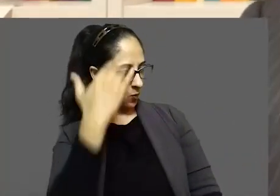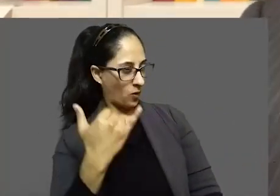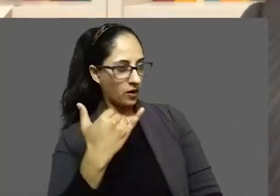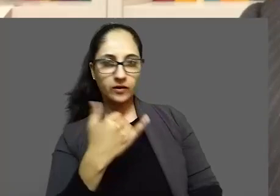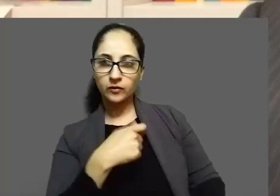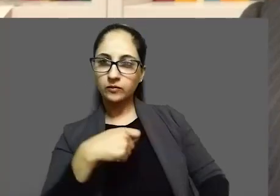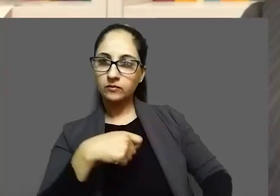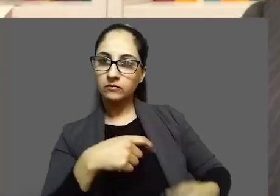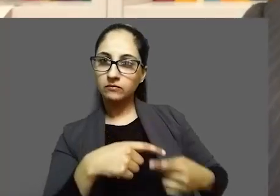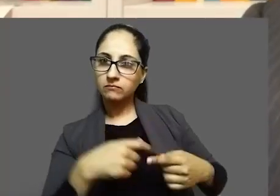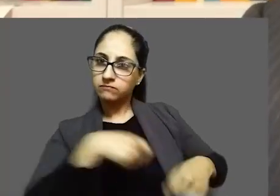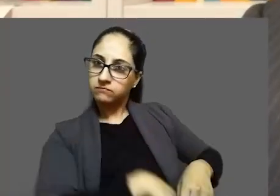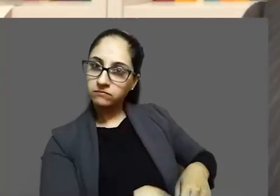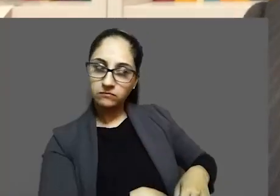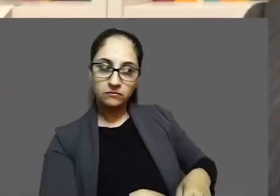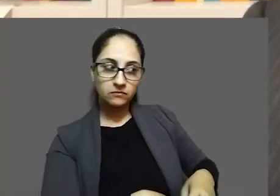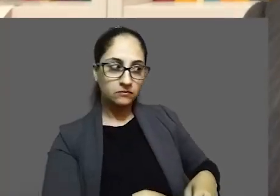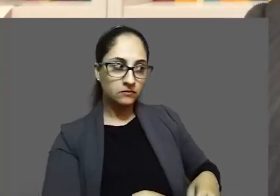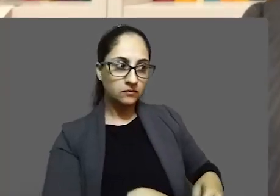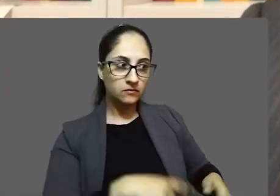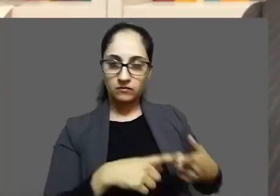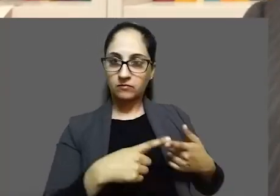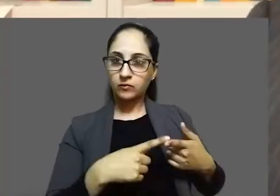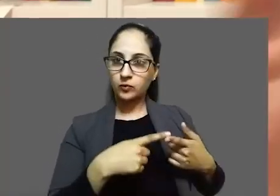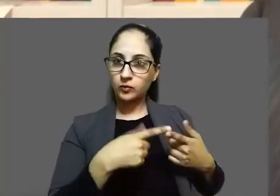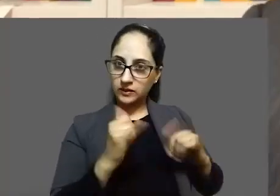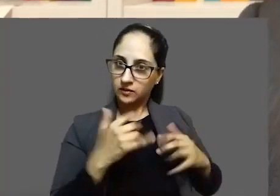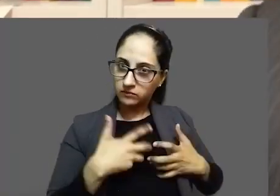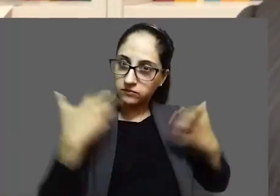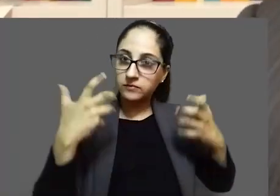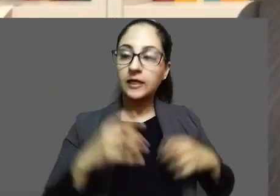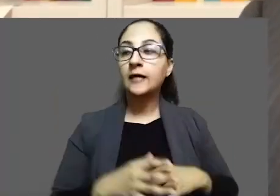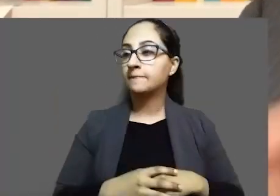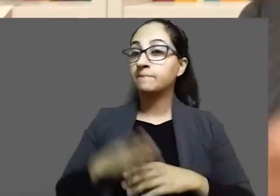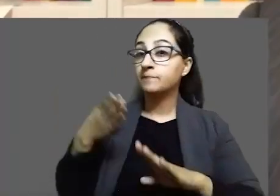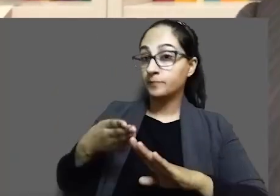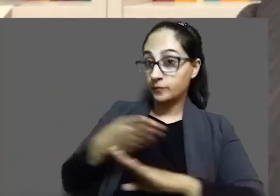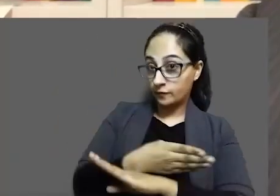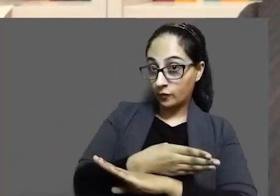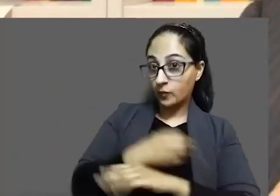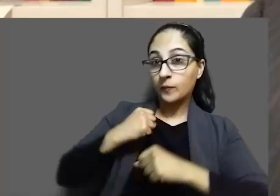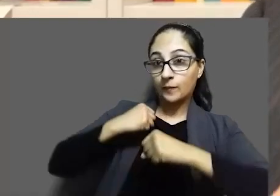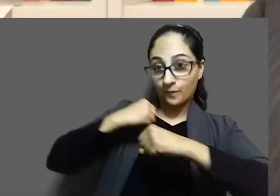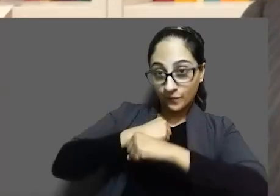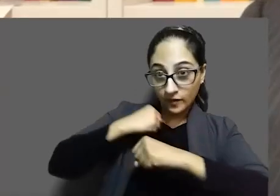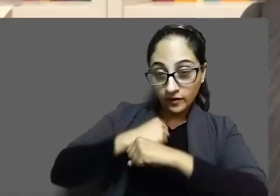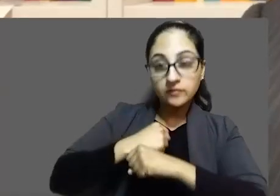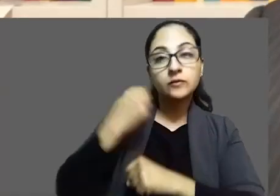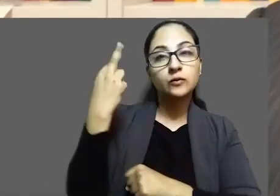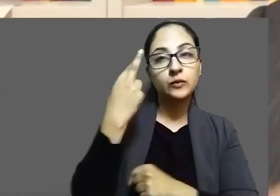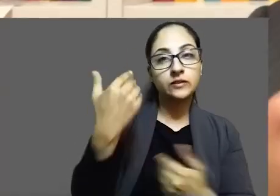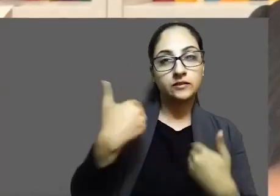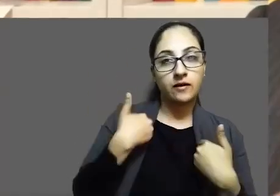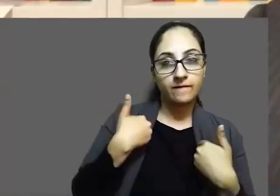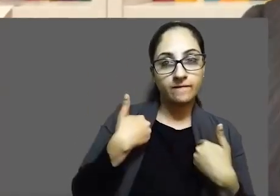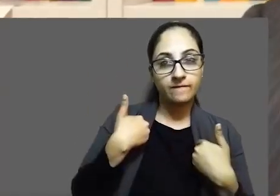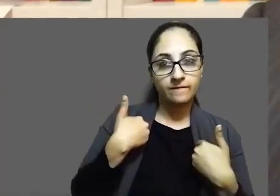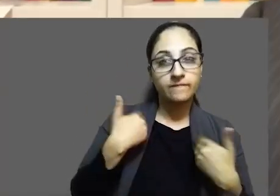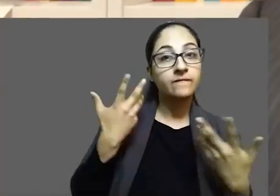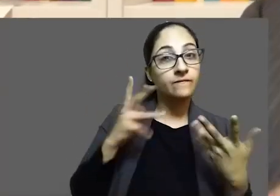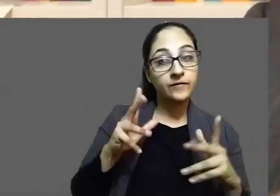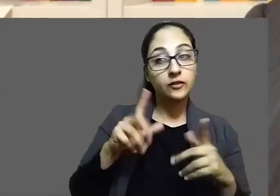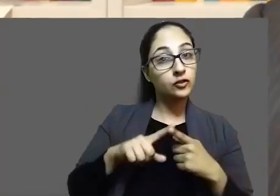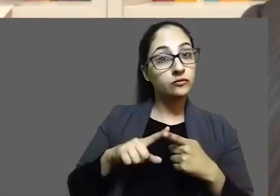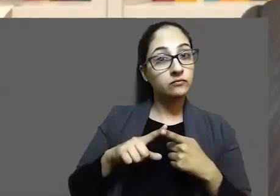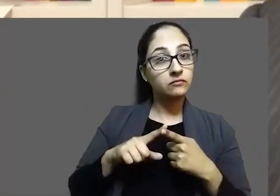"Before, when we fought, I was fighting for a just cause that was beyond me. When you spat on me, I became angry, and so if I continued to fight you,